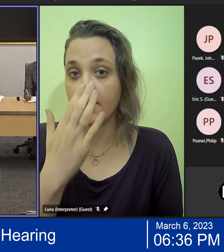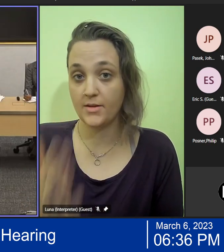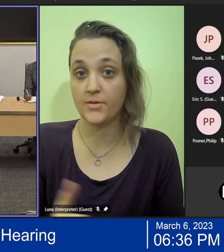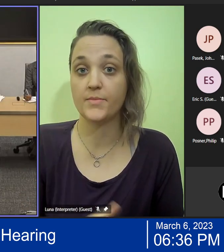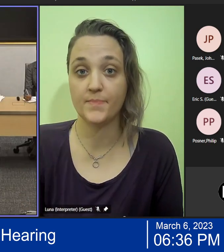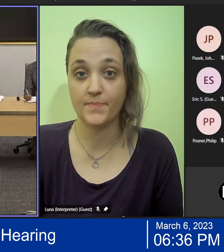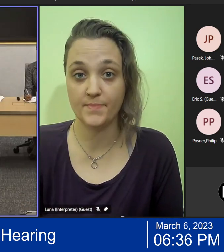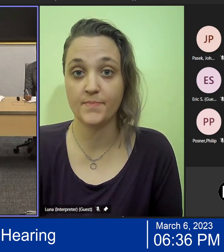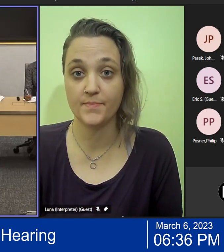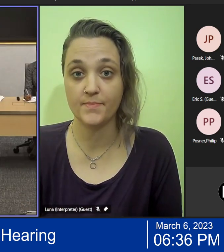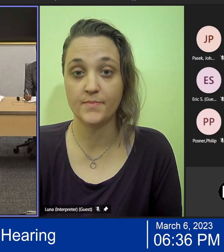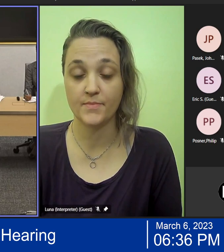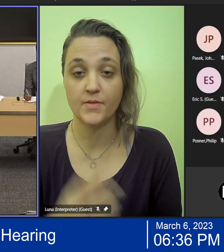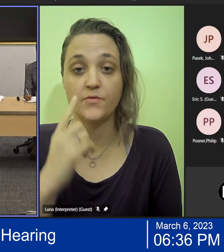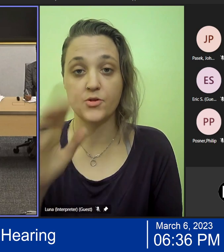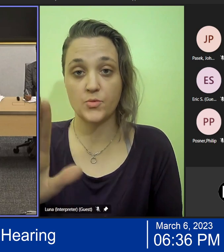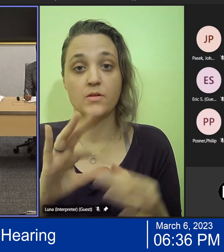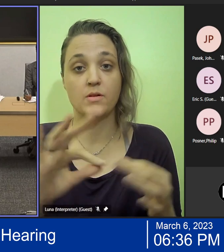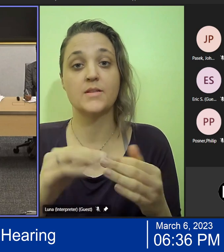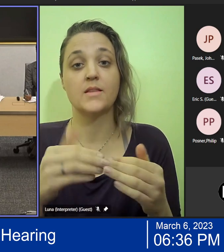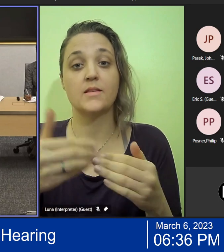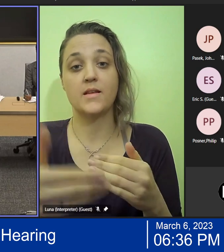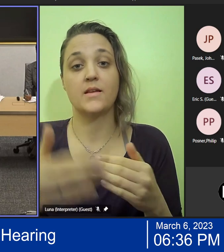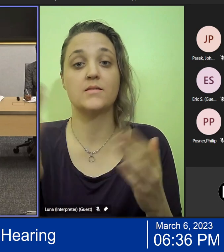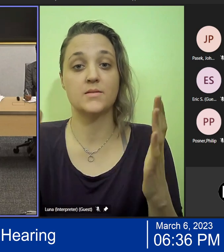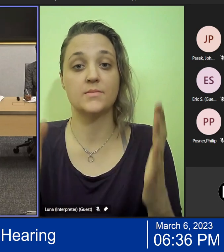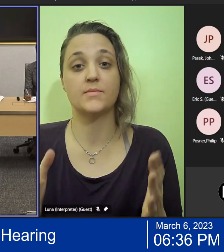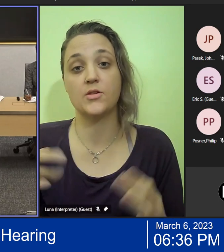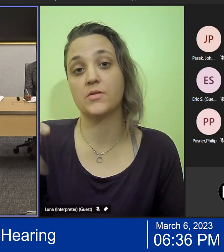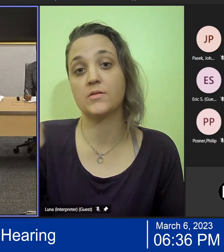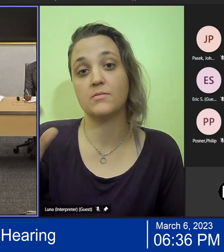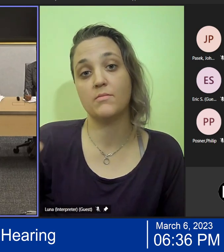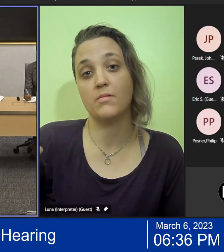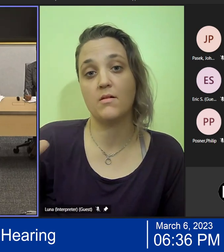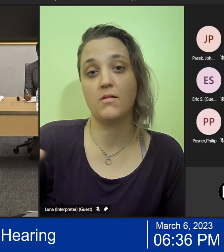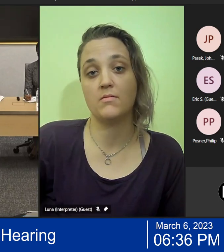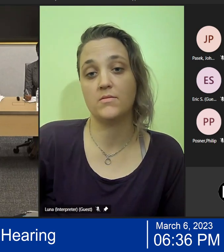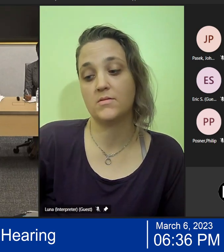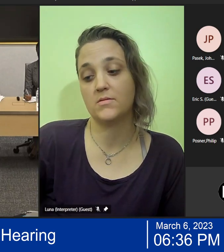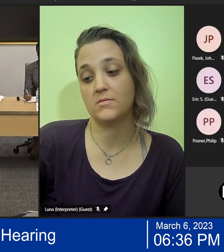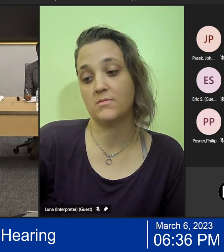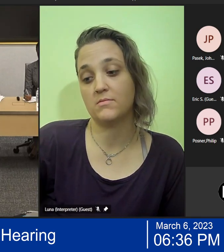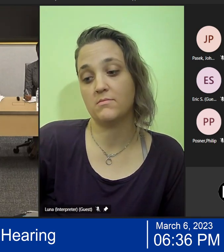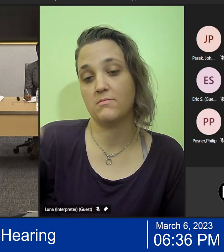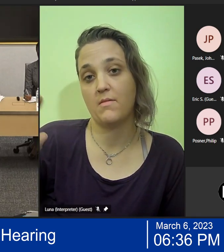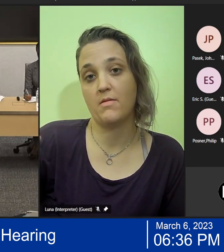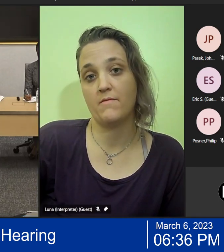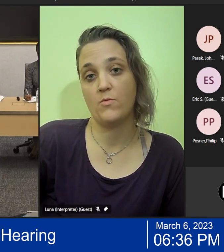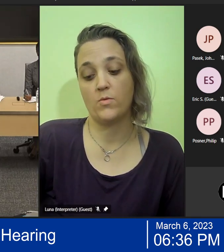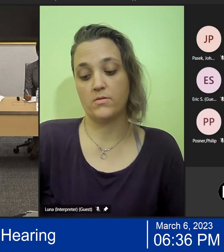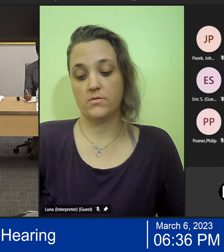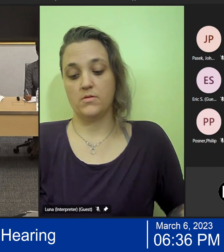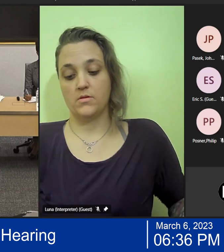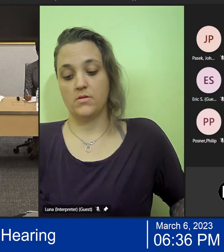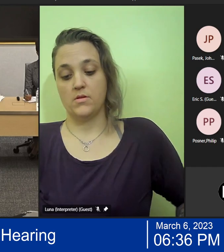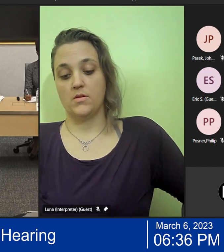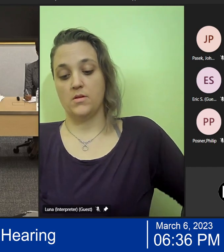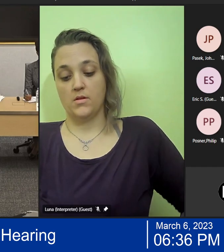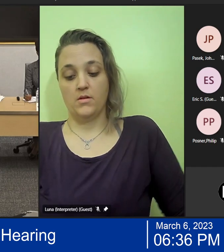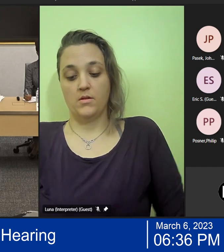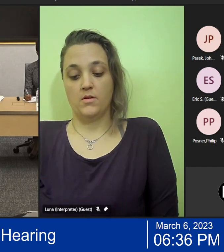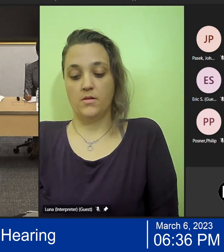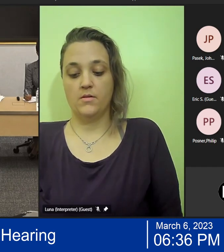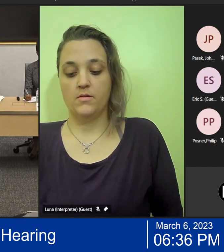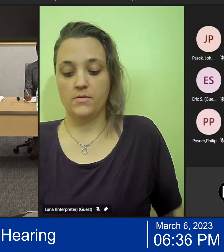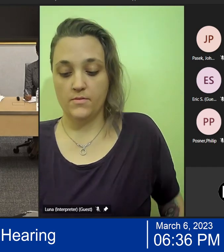Thank you, Mr. Golash, for your comments. Our next speaker is Paul Semelfort.